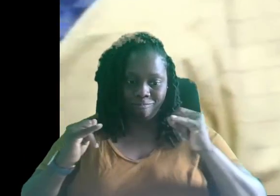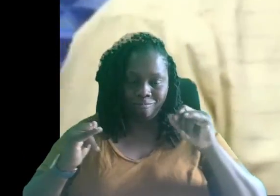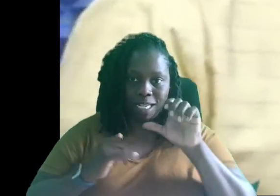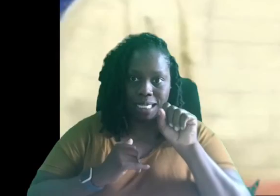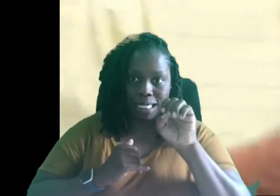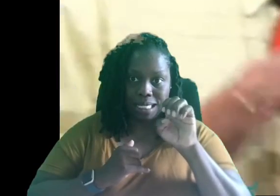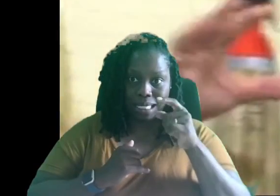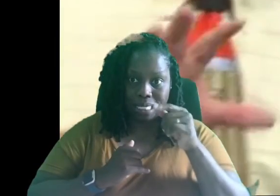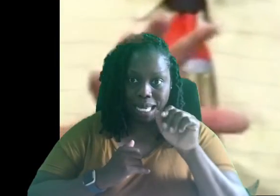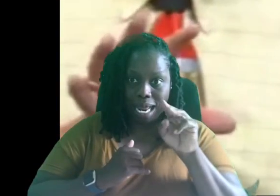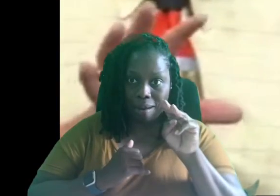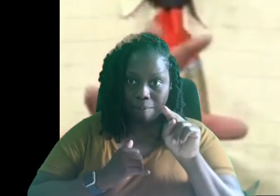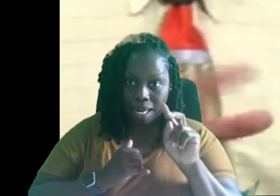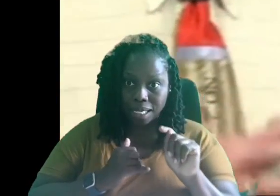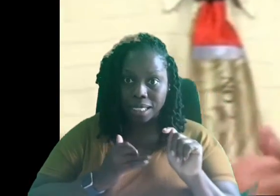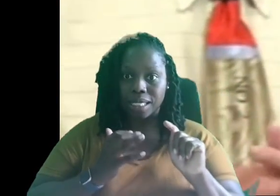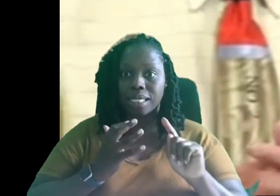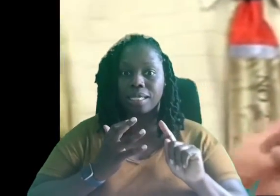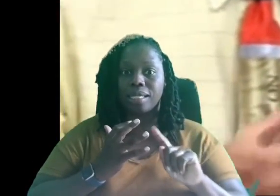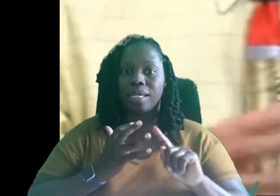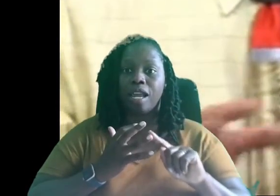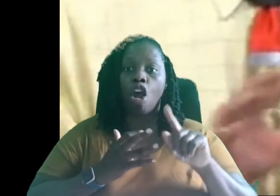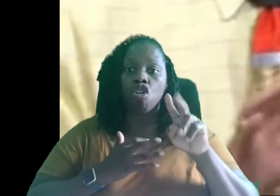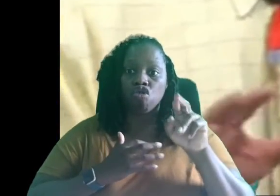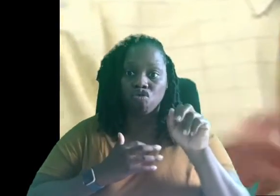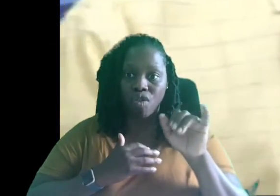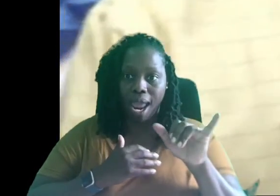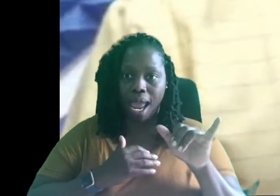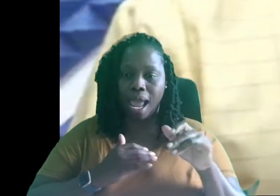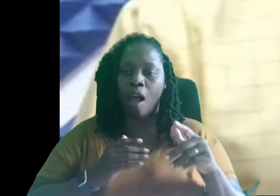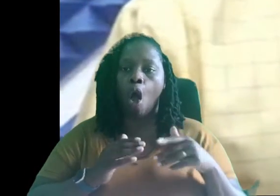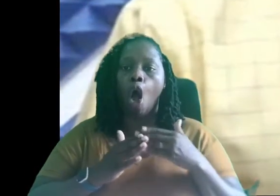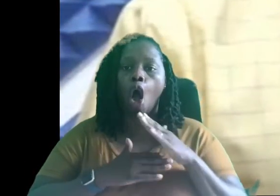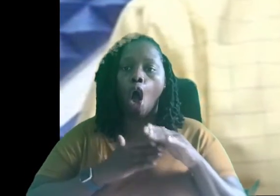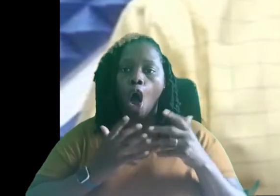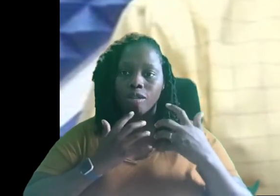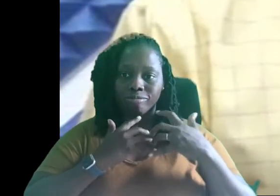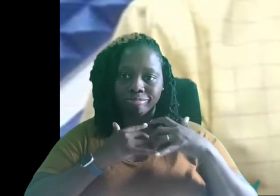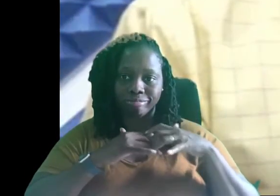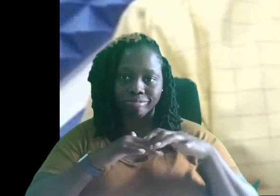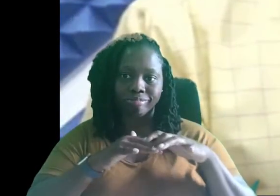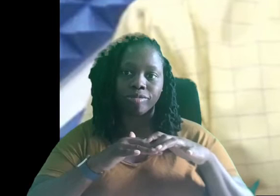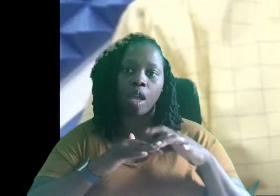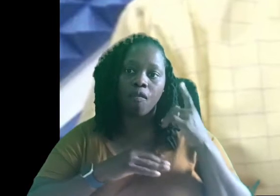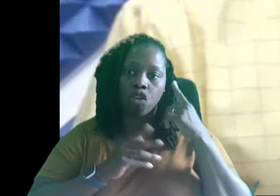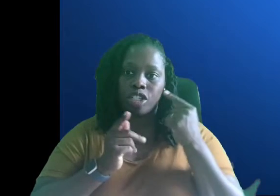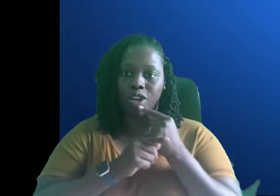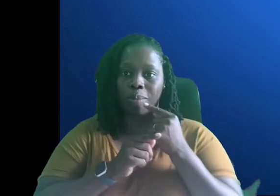4 postulates that kind of describe how these things interact with each other.